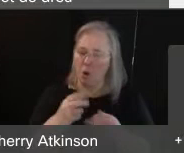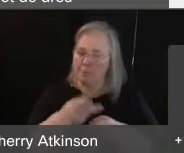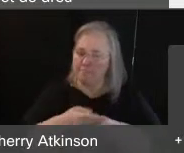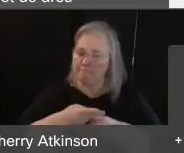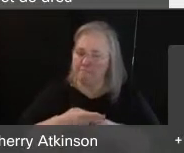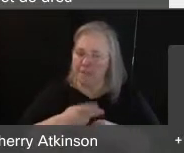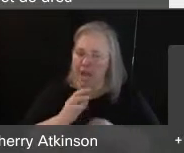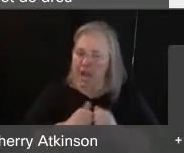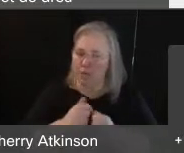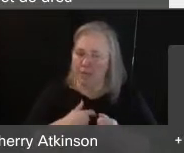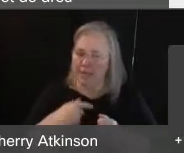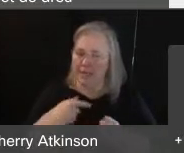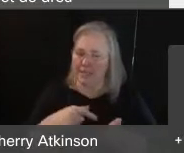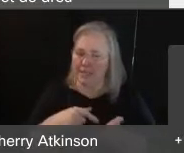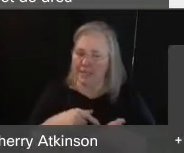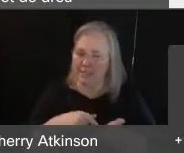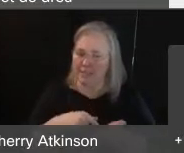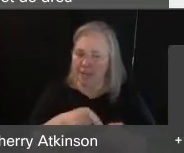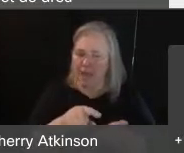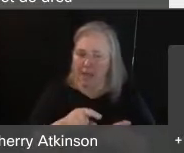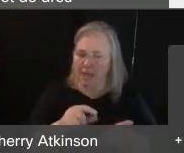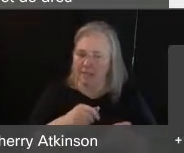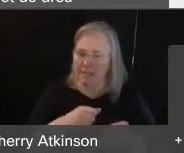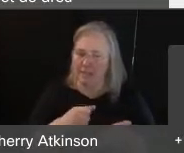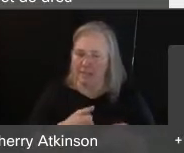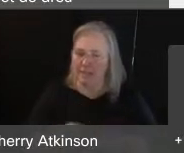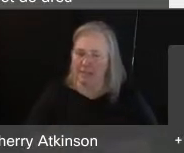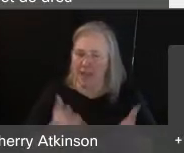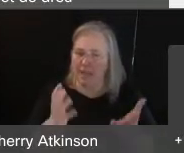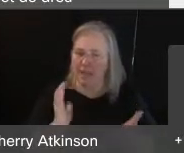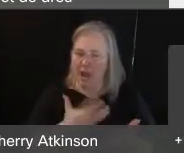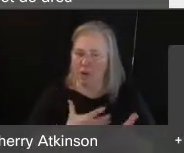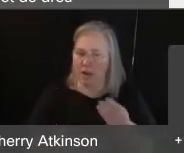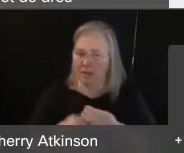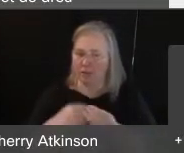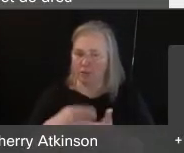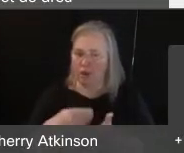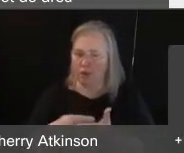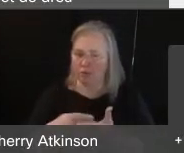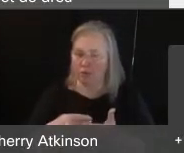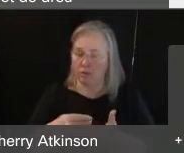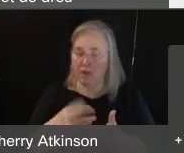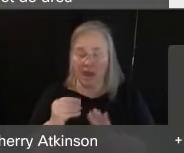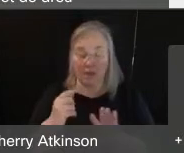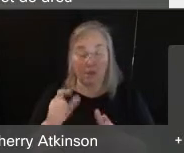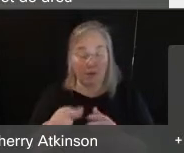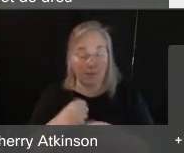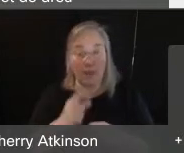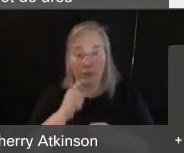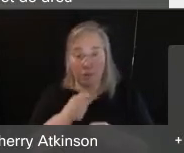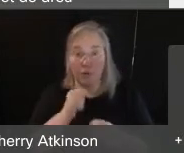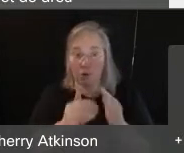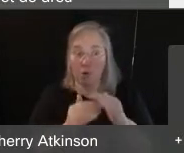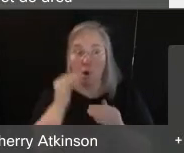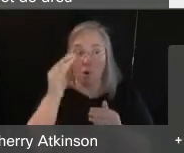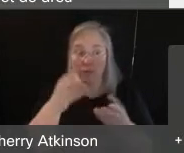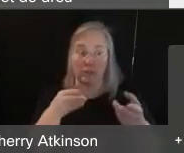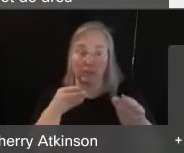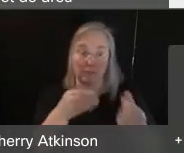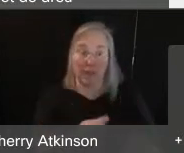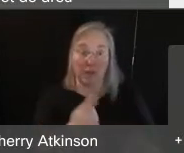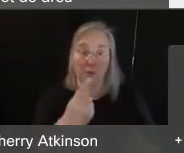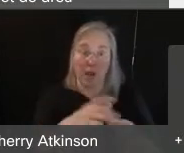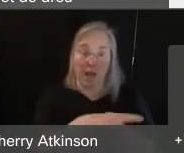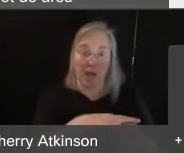our additional dollars, and we have to make sure that we don't overspend in one area, which